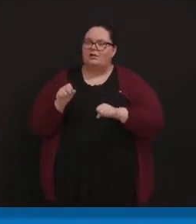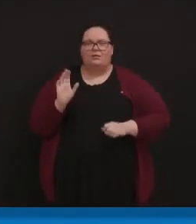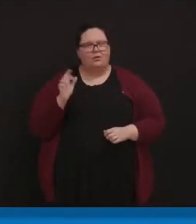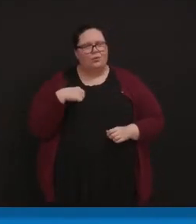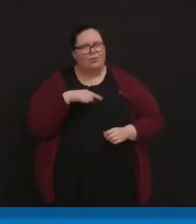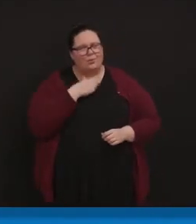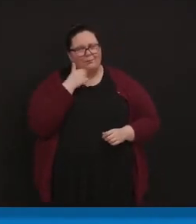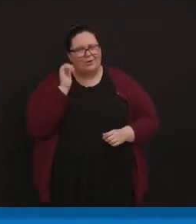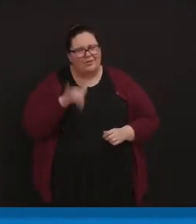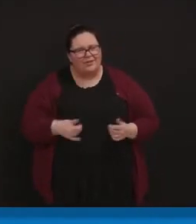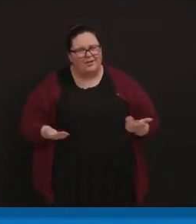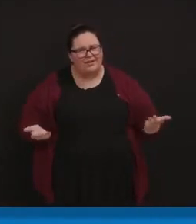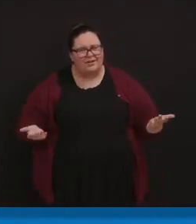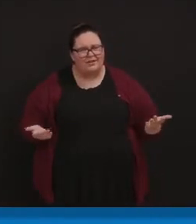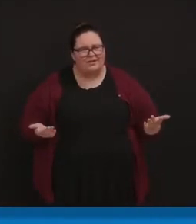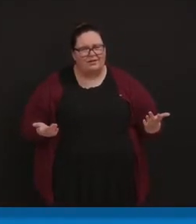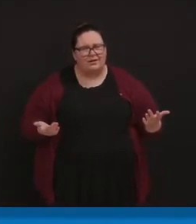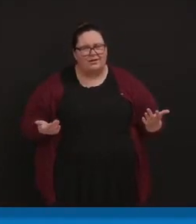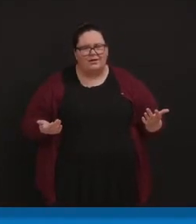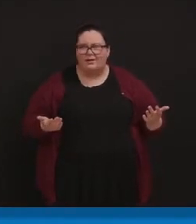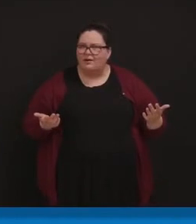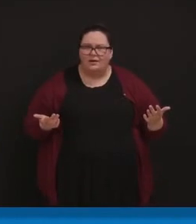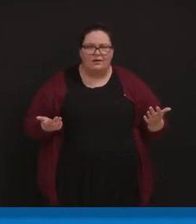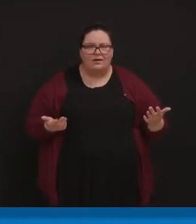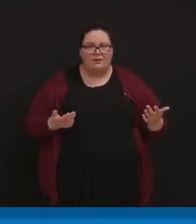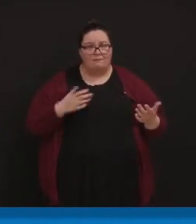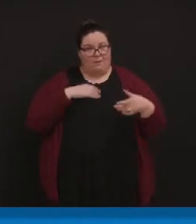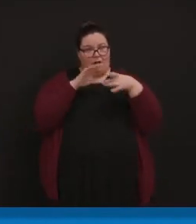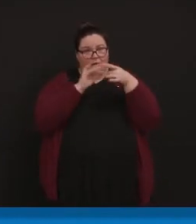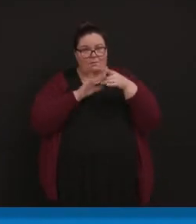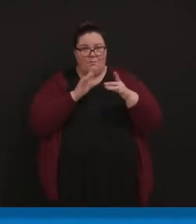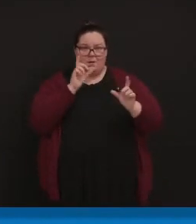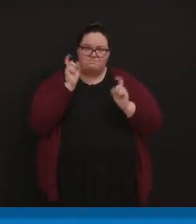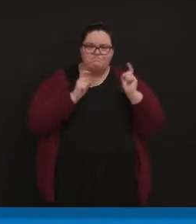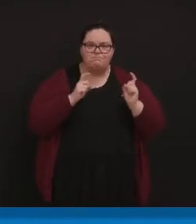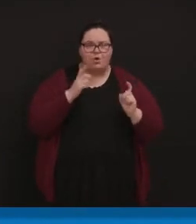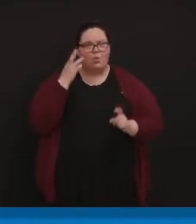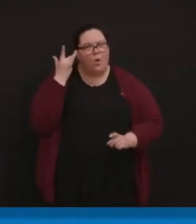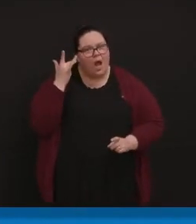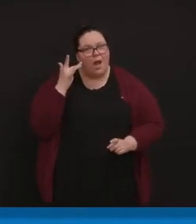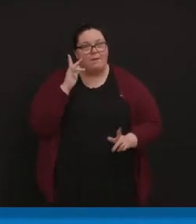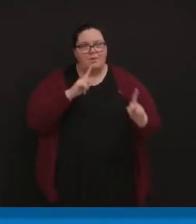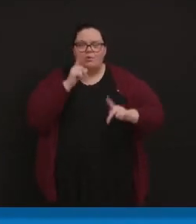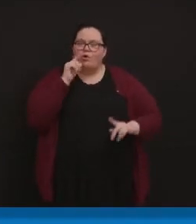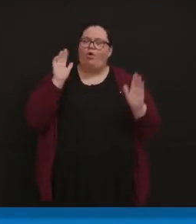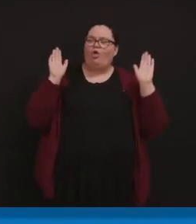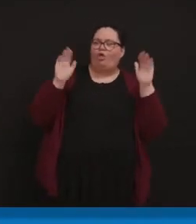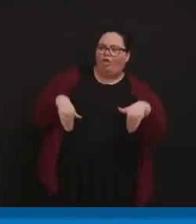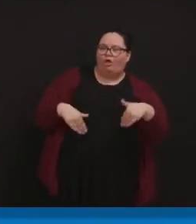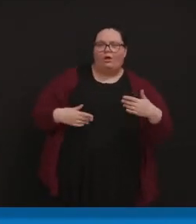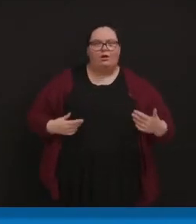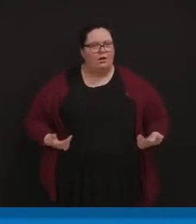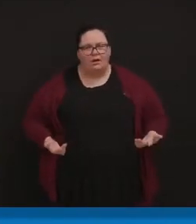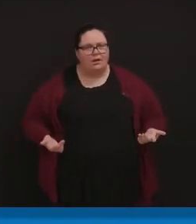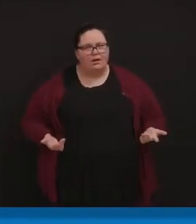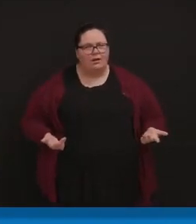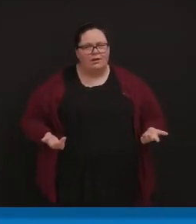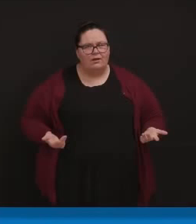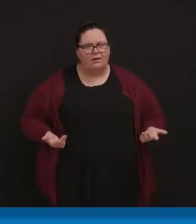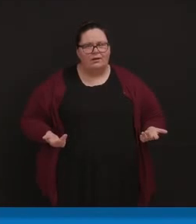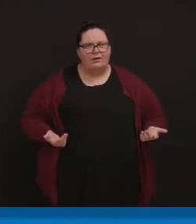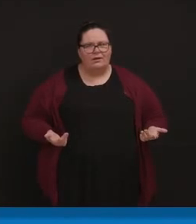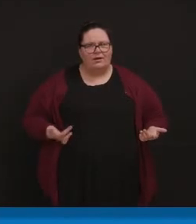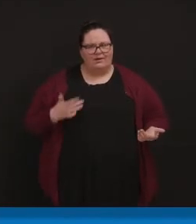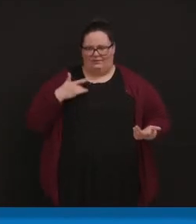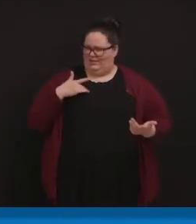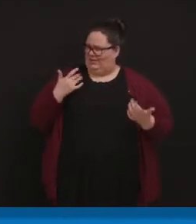say that message with that tone, that is directed at the tiny minority of people who are refusing to listen to the advice that's put us in